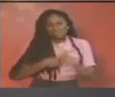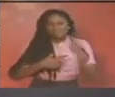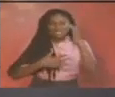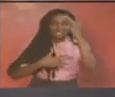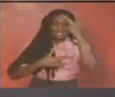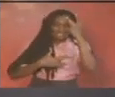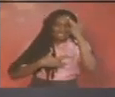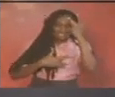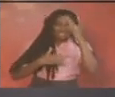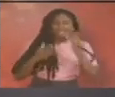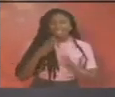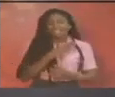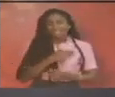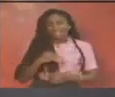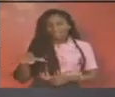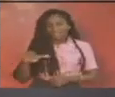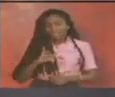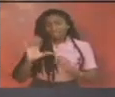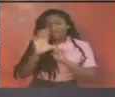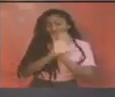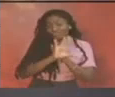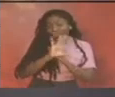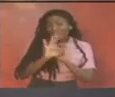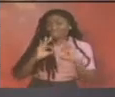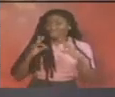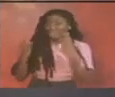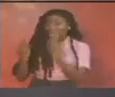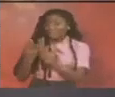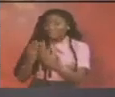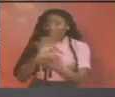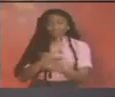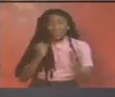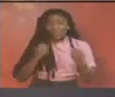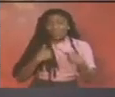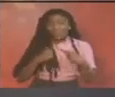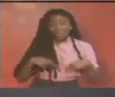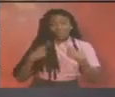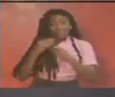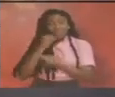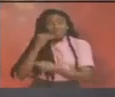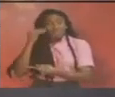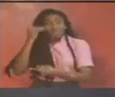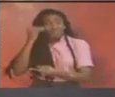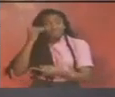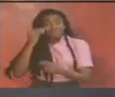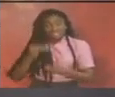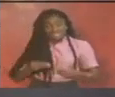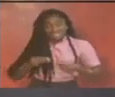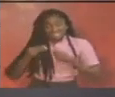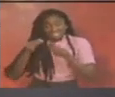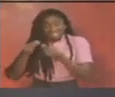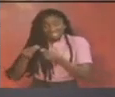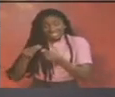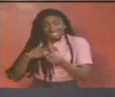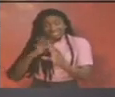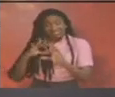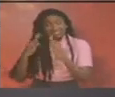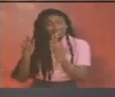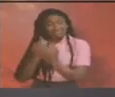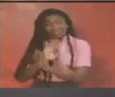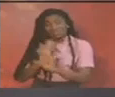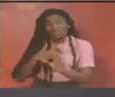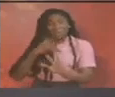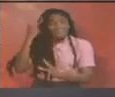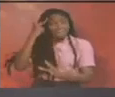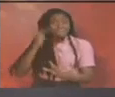patients, and most importantly, our family members, especially in my case, my parents, who are over the age of 65. So prior